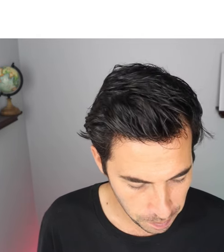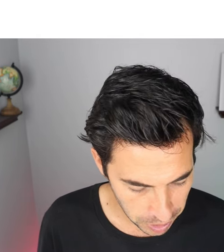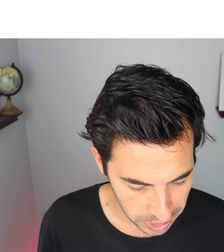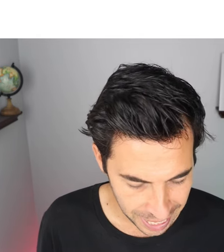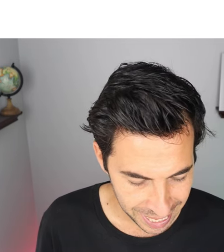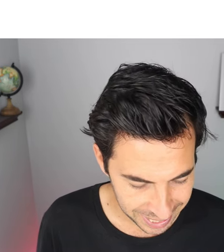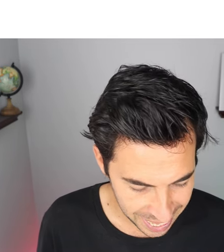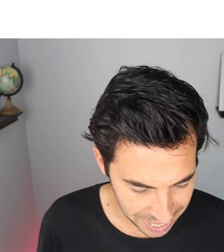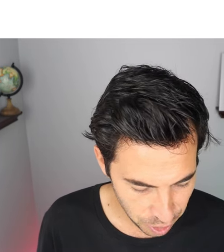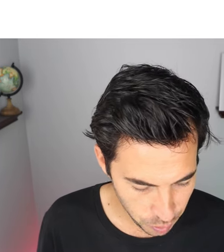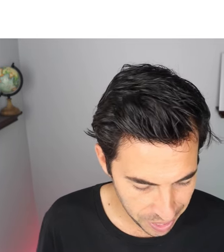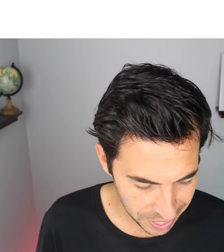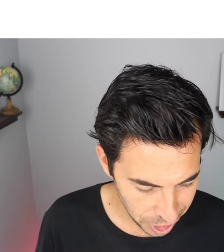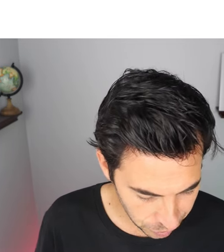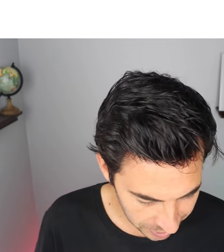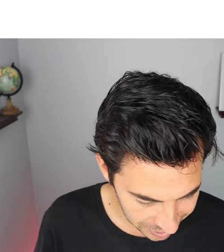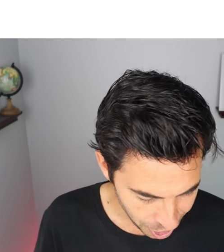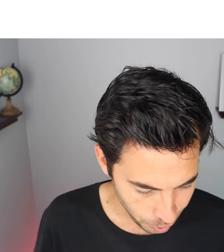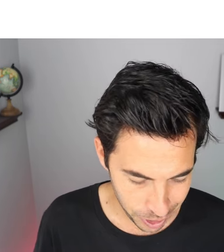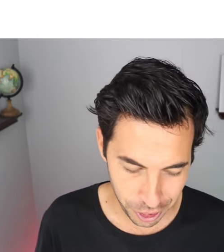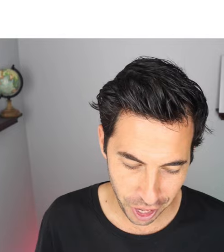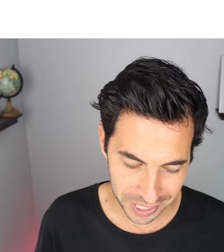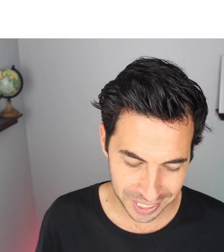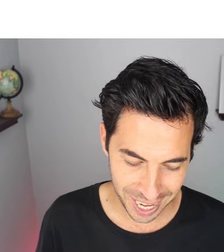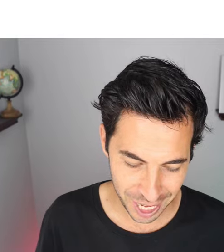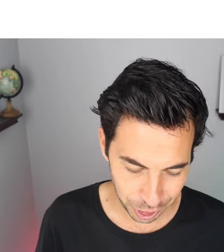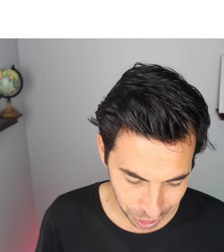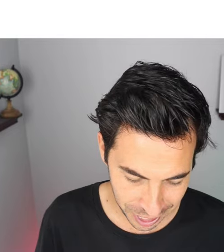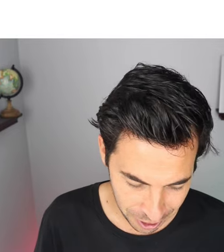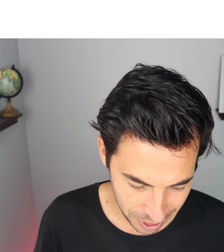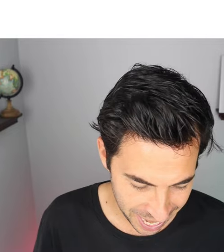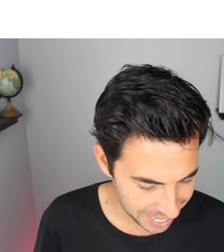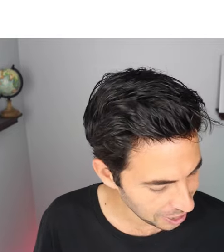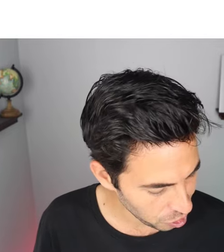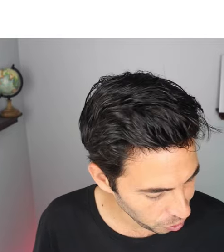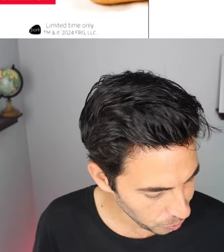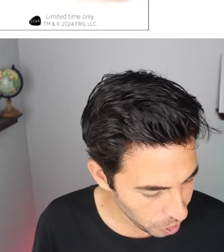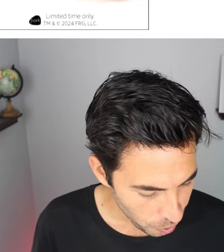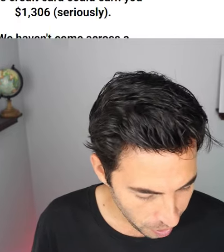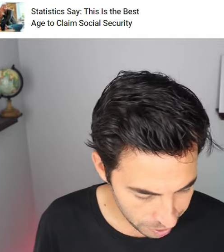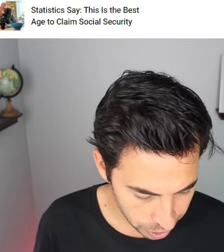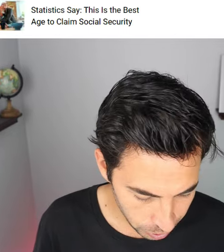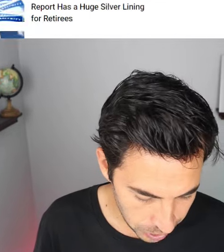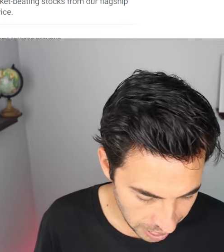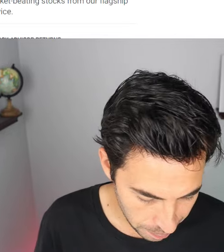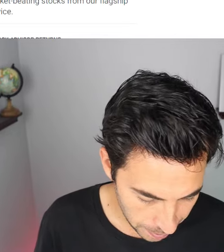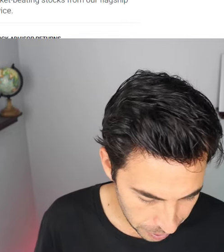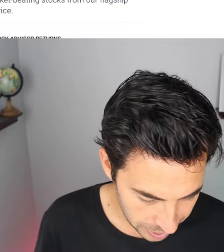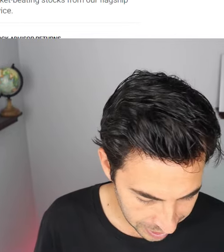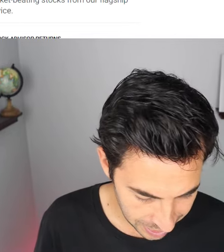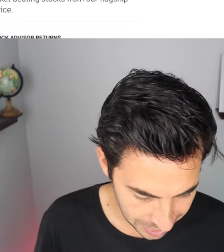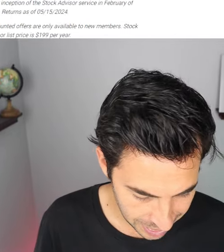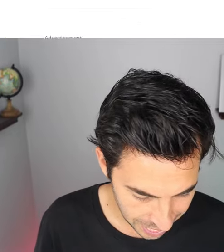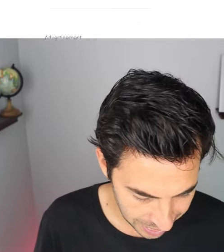return the money it's taken with interest. What are your thoughts? Should they do that? Is this true? Well, if we scroll down a bit,